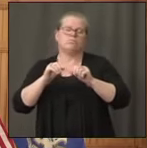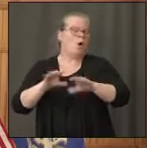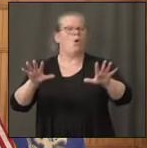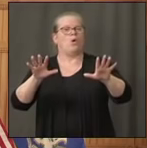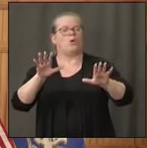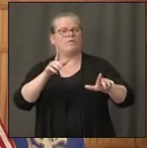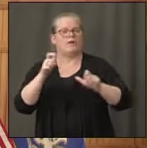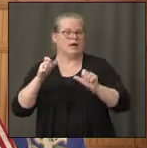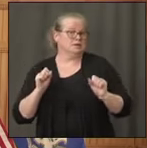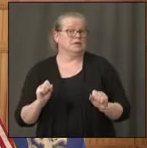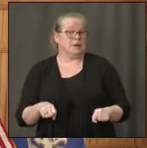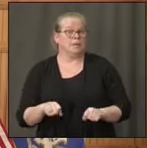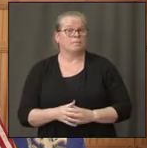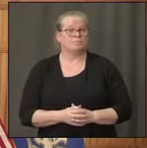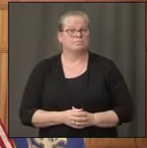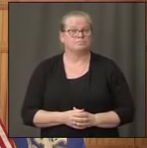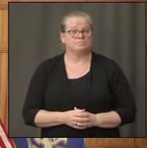Hearst, Connecticut Media.